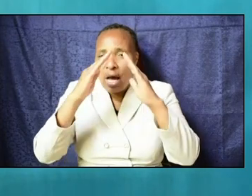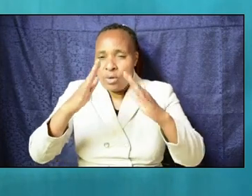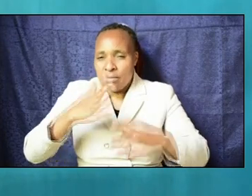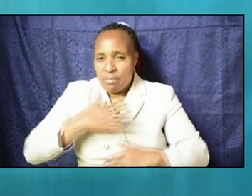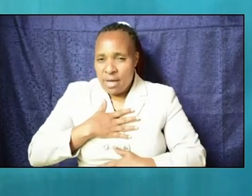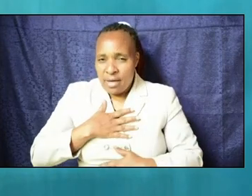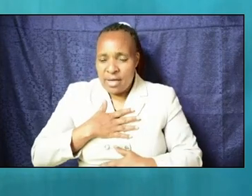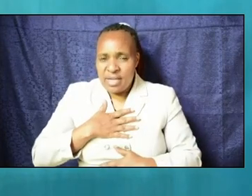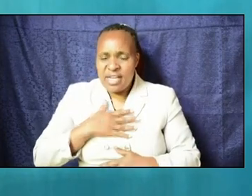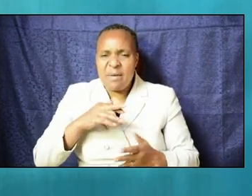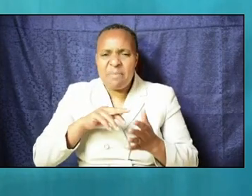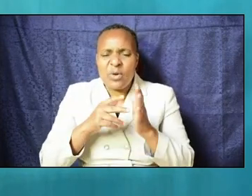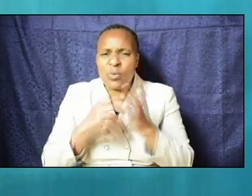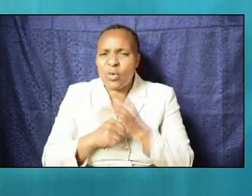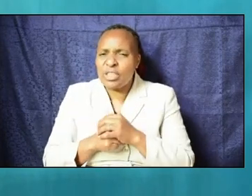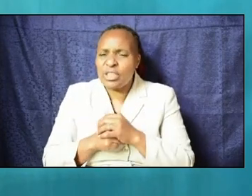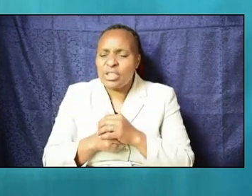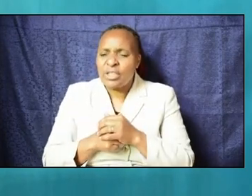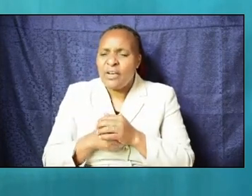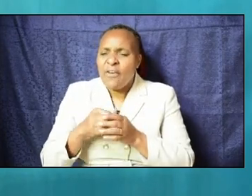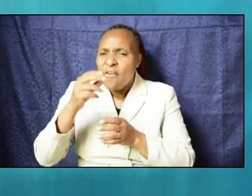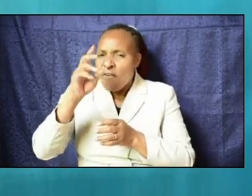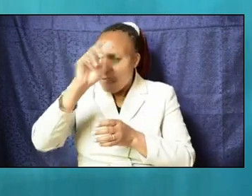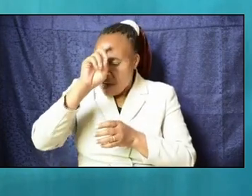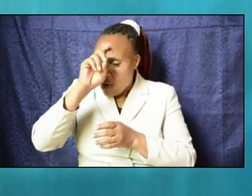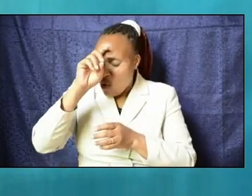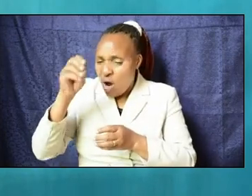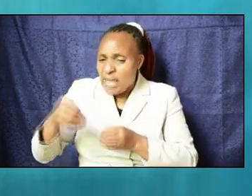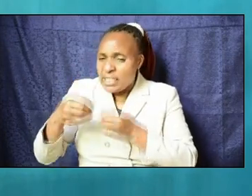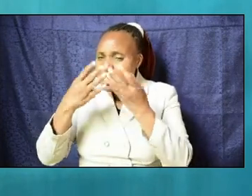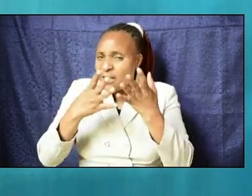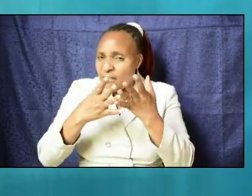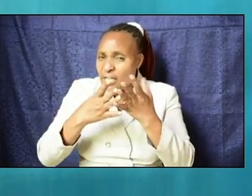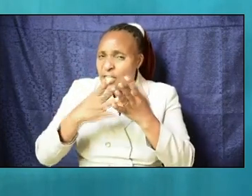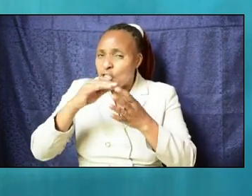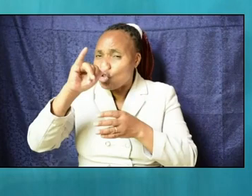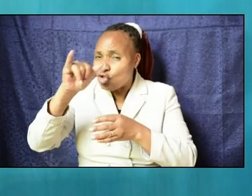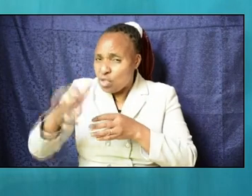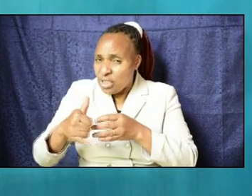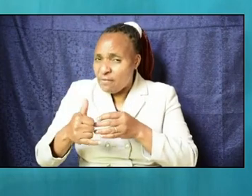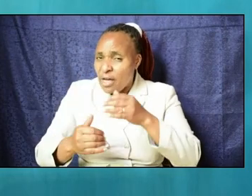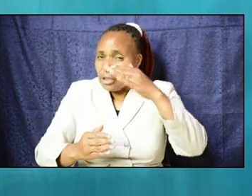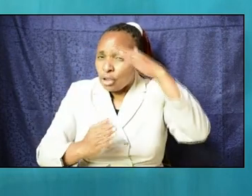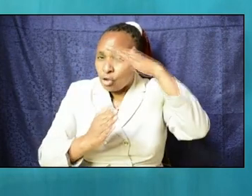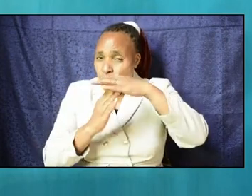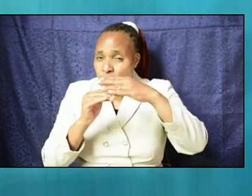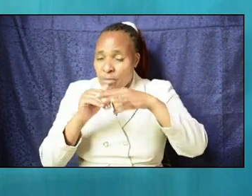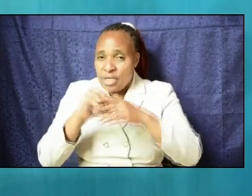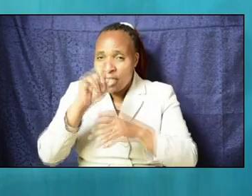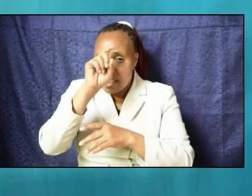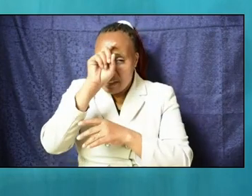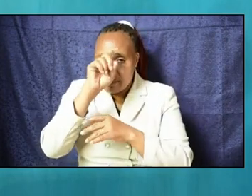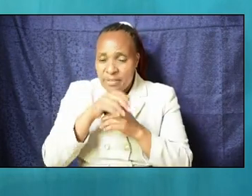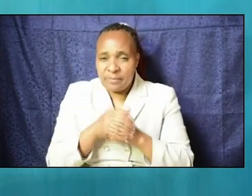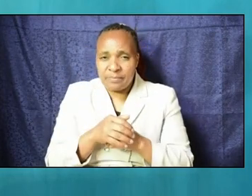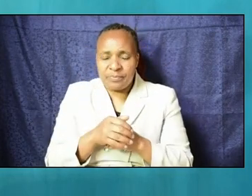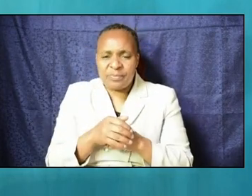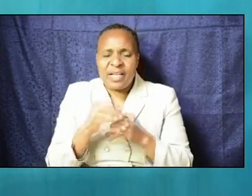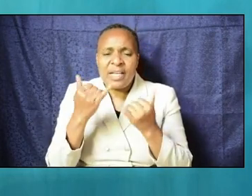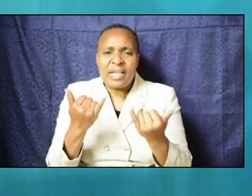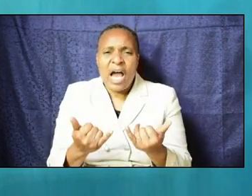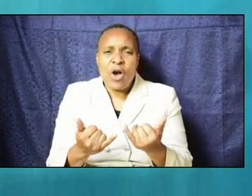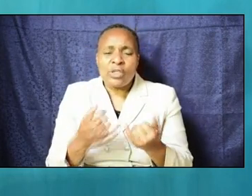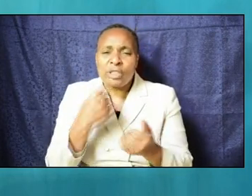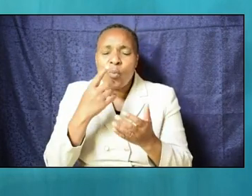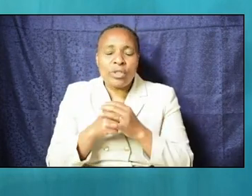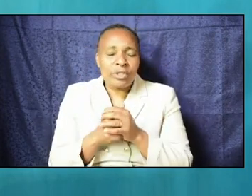essence, Pharaoh had placed Joseph as the head of Egypt. But now, to placate his ego, he